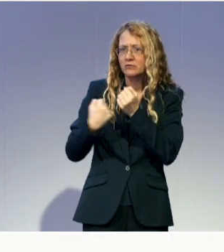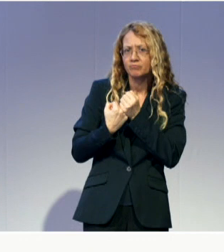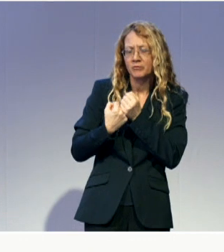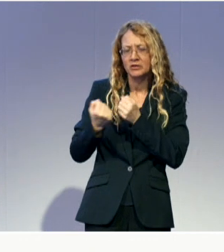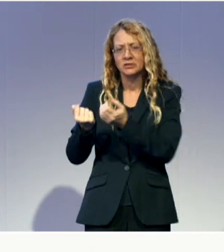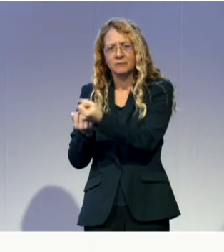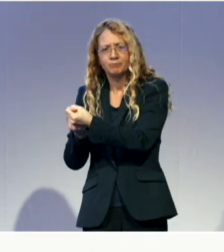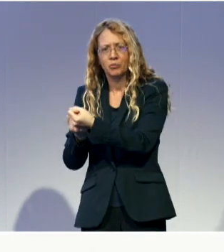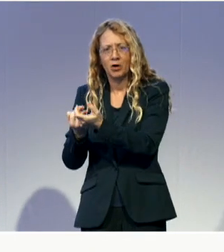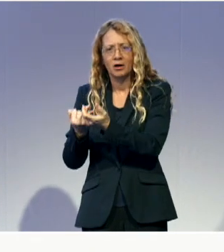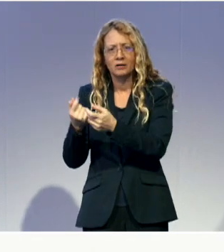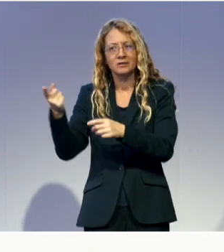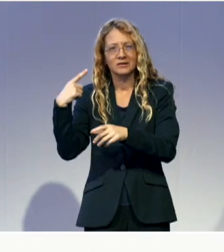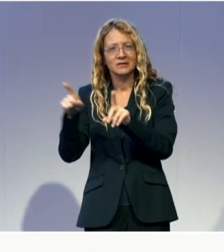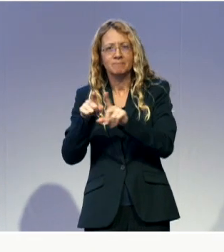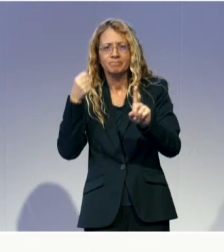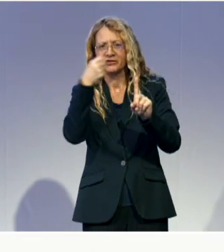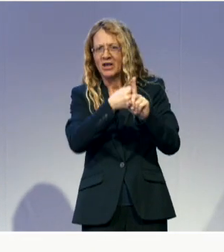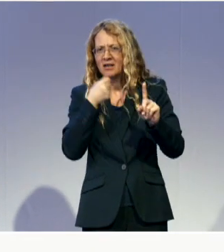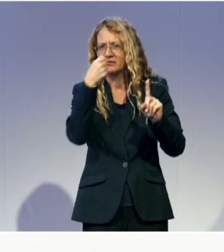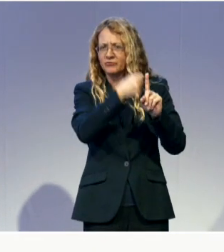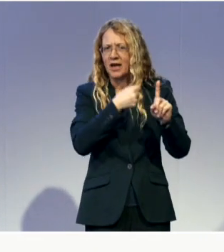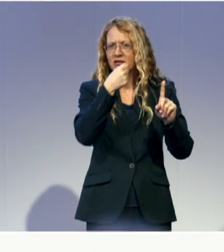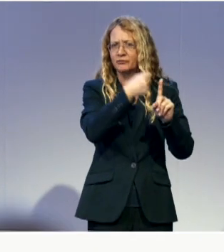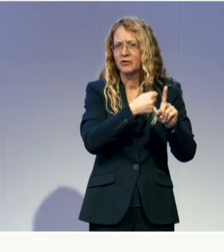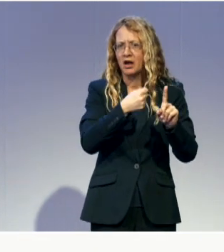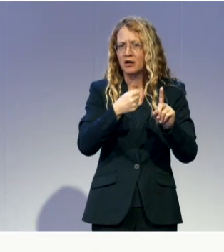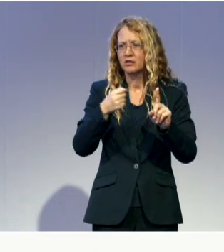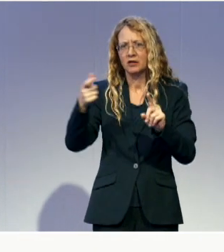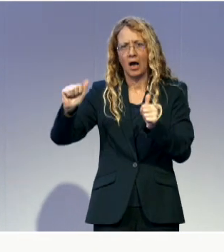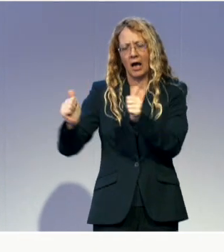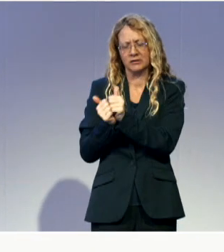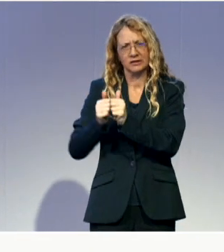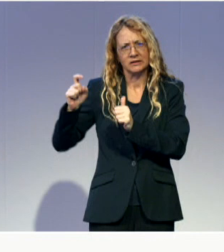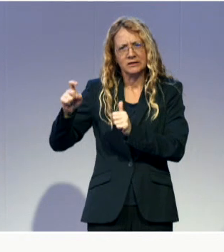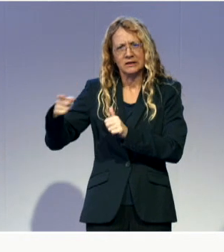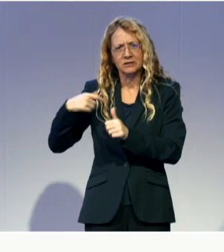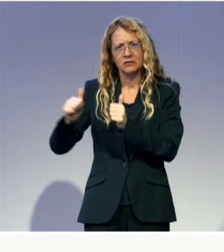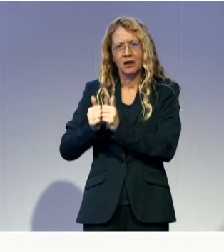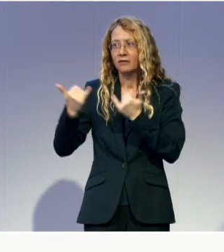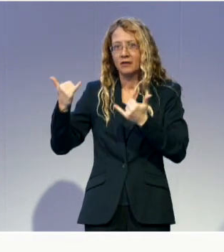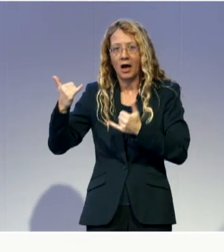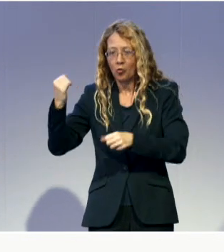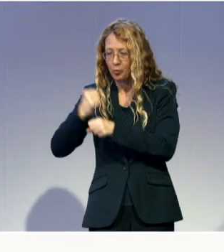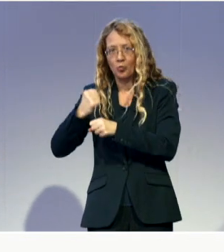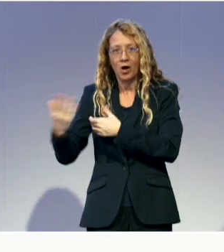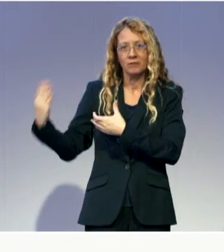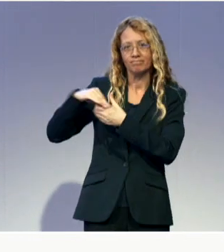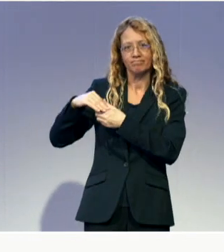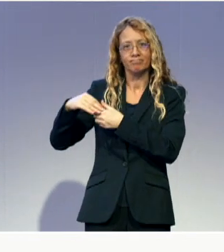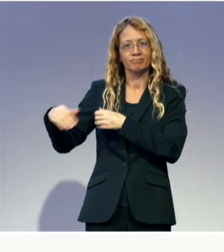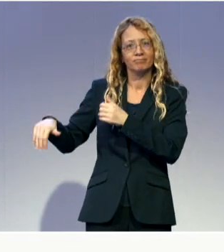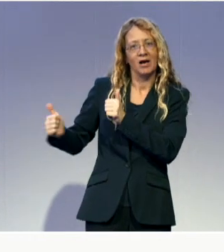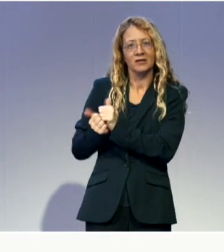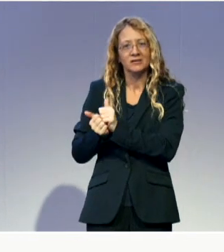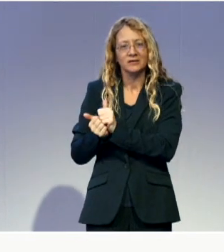with city government. Because sometimes, like Senator Harkin spoke about, the perception, when you look at